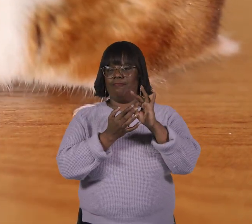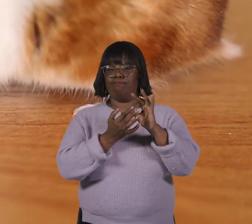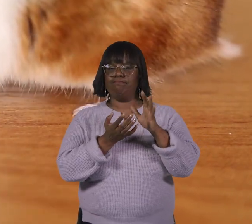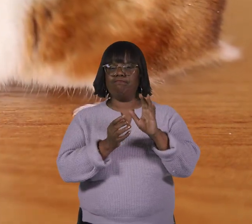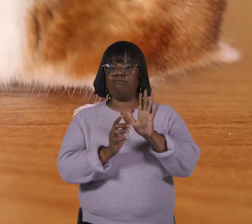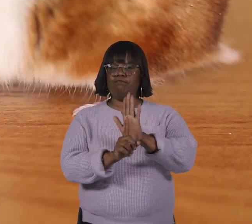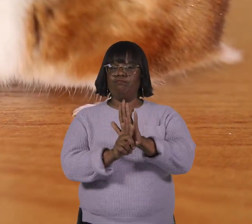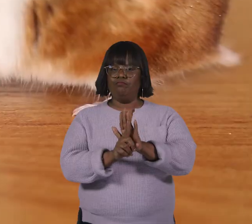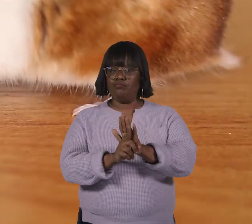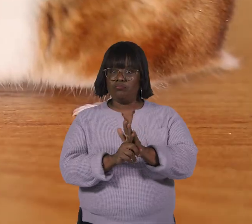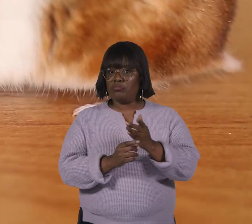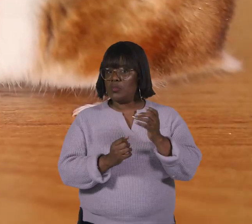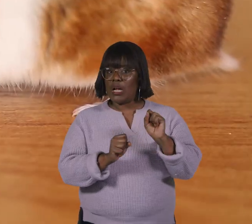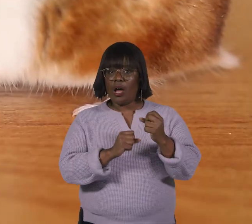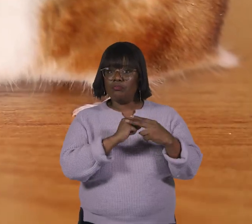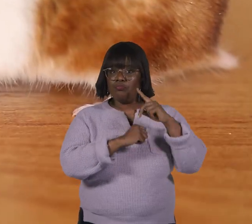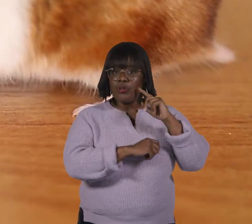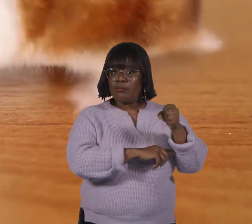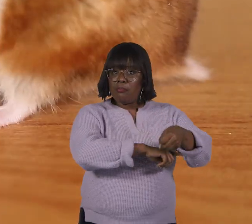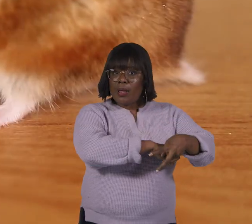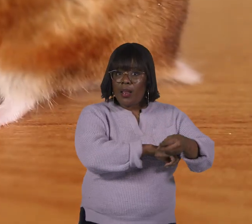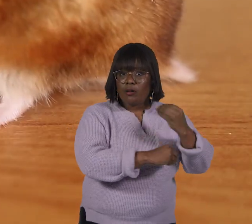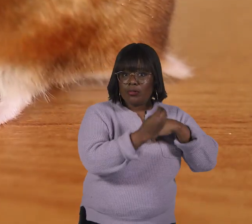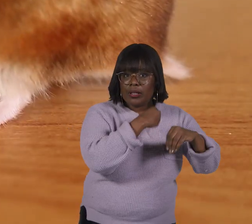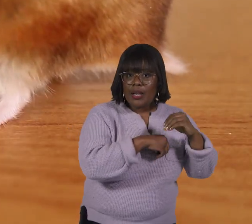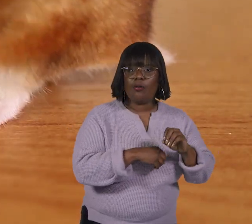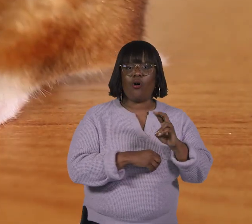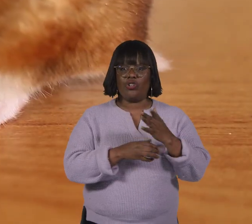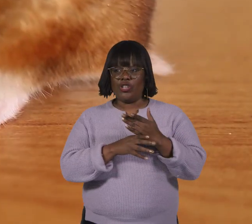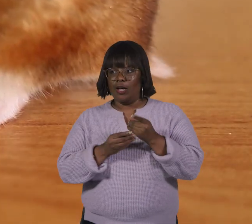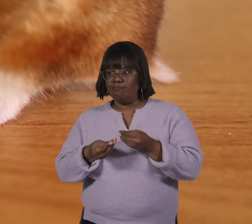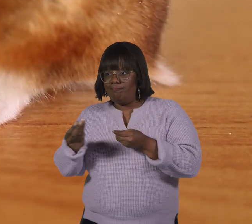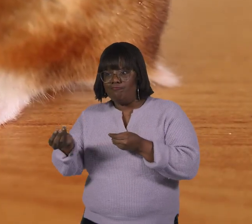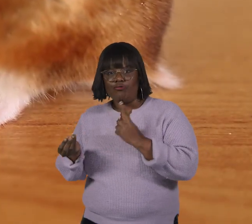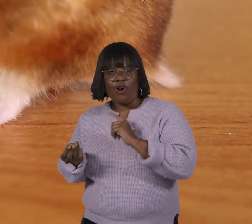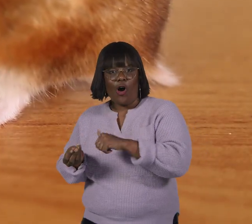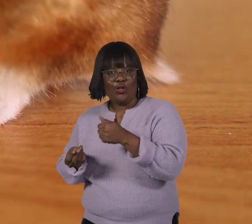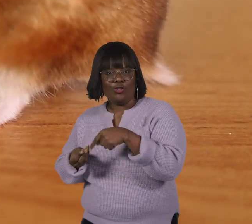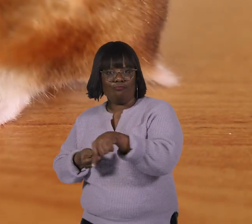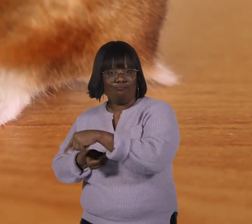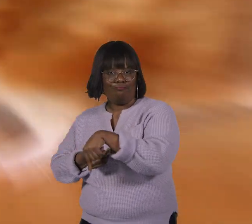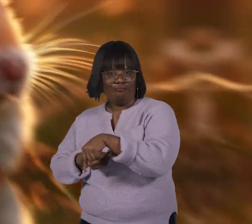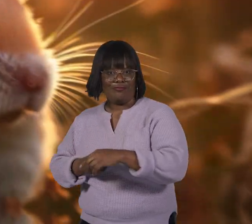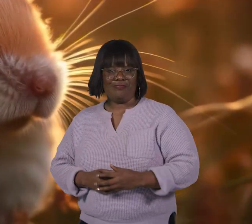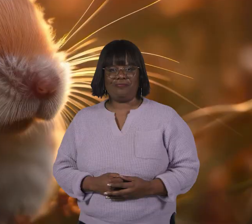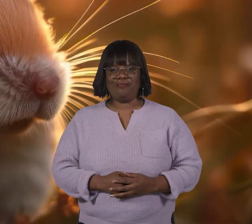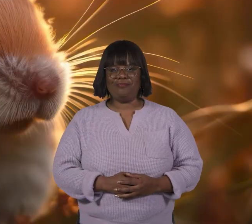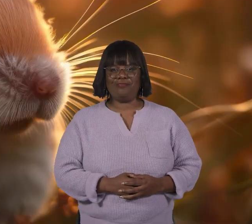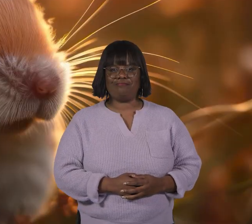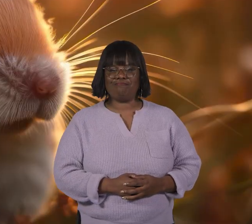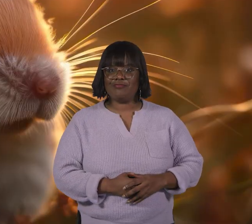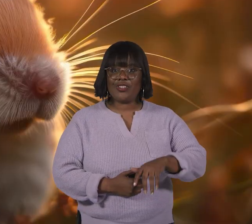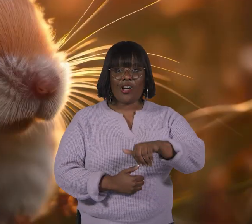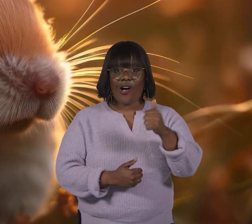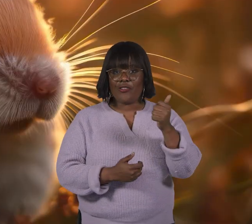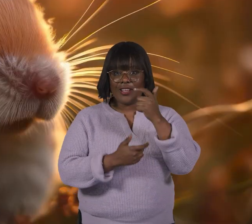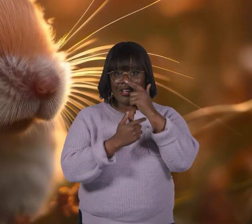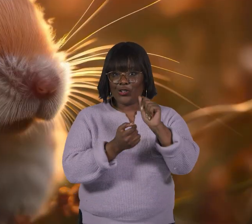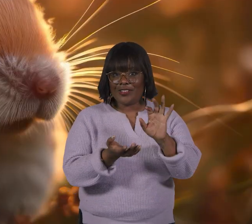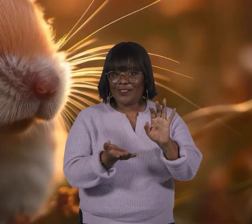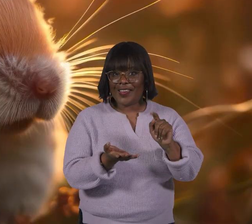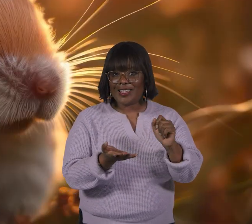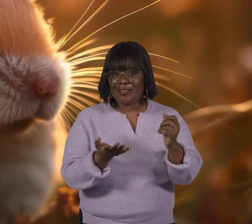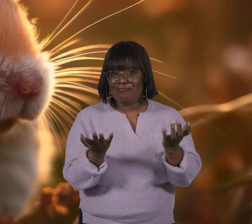sustenance whether for a midnight snack or to share with their fellow colony members other interesting